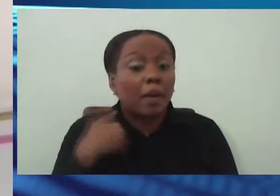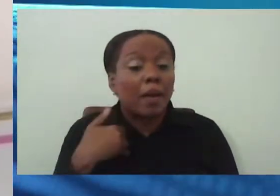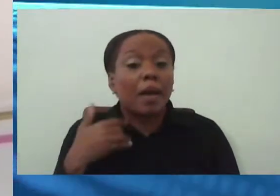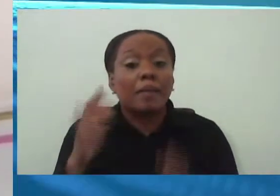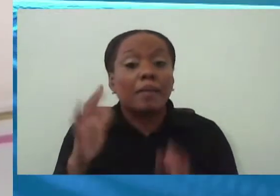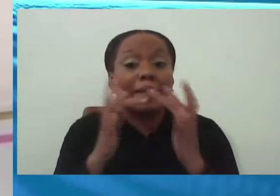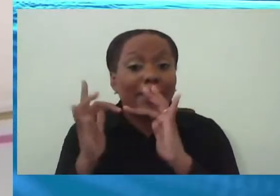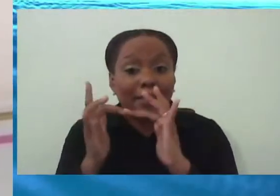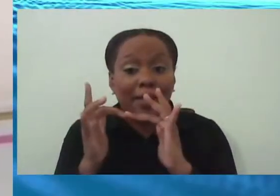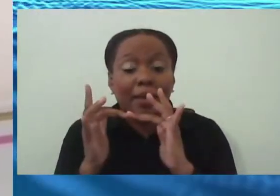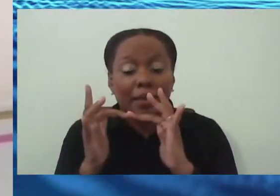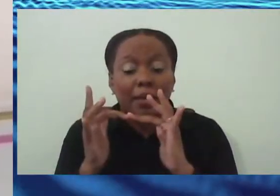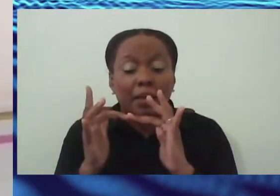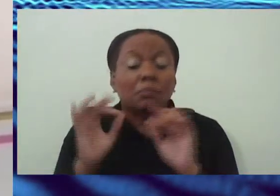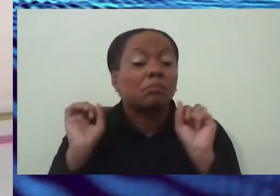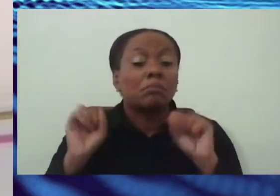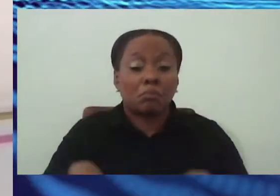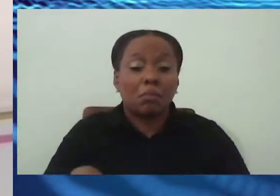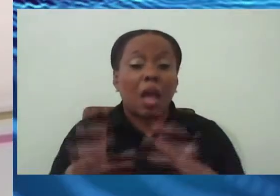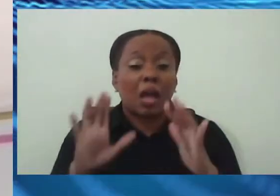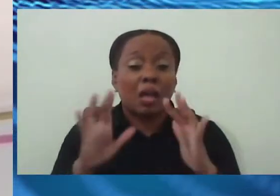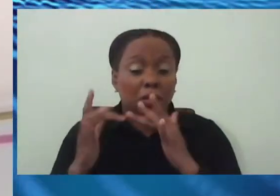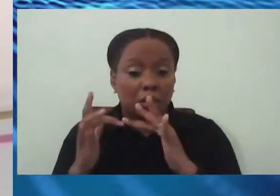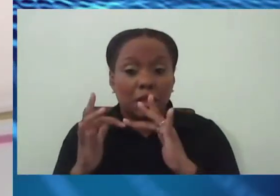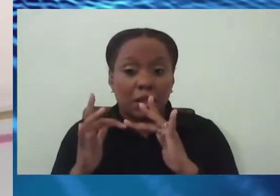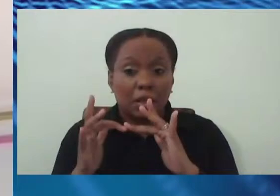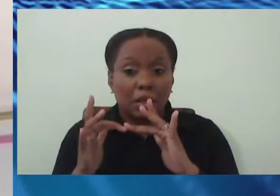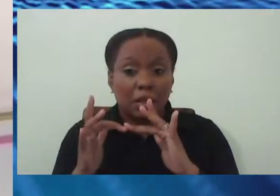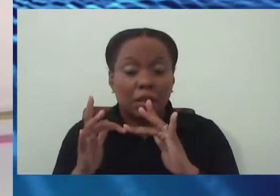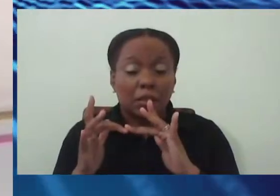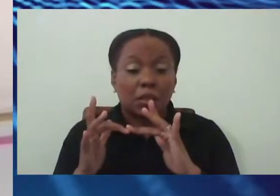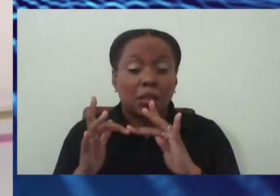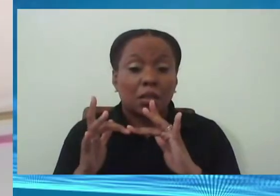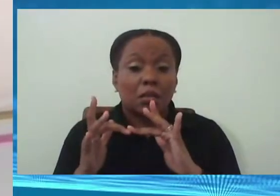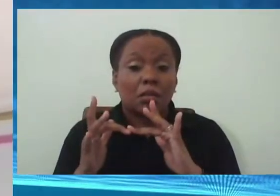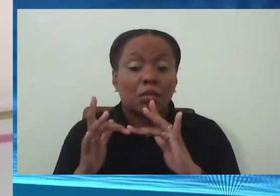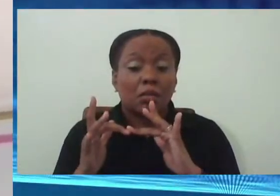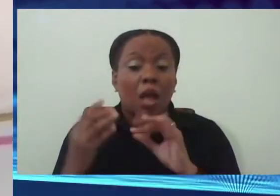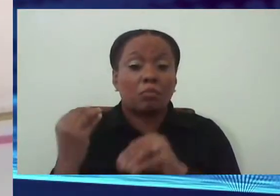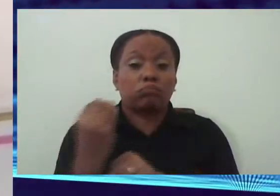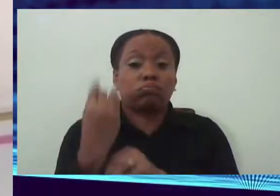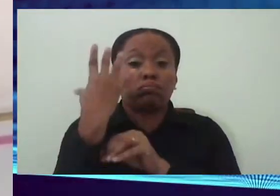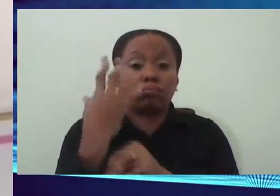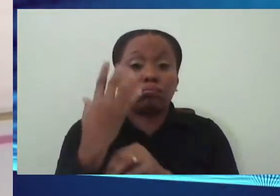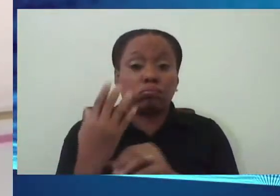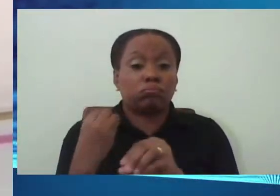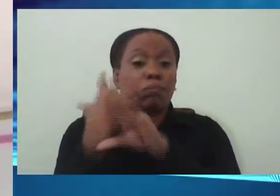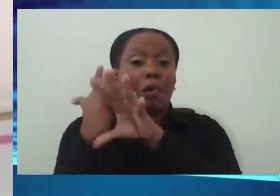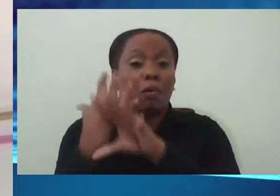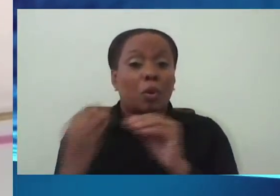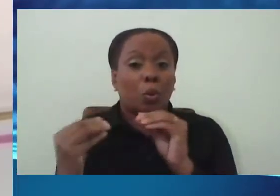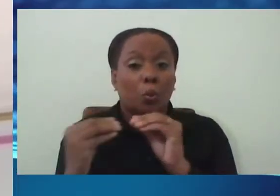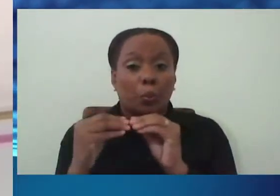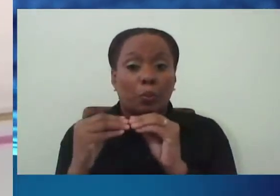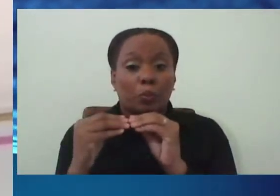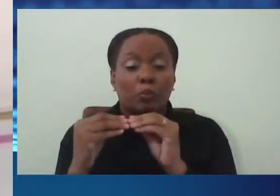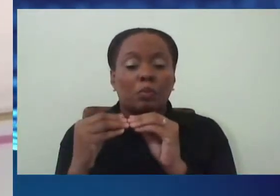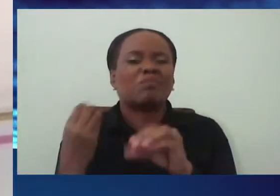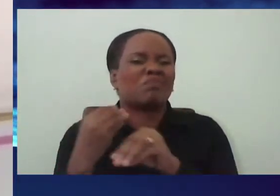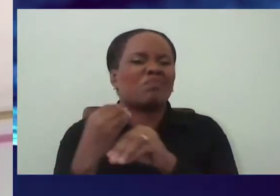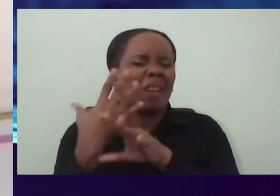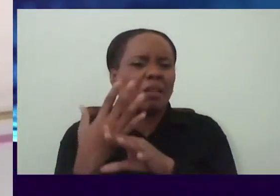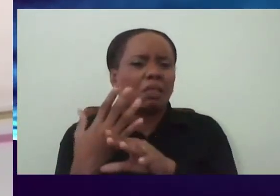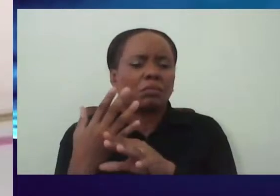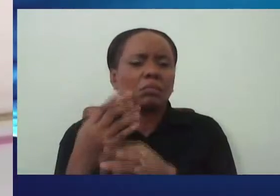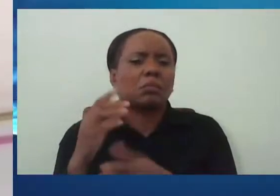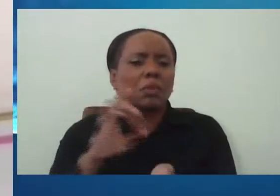remote consults that may be via a low bandwidth platform like Zoom, etc. So the first thing to do is to know your symptoms,